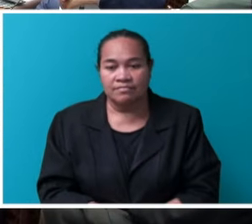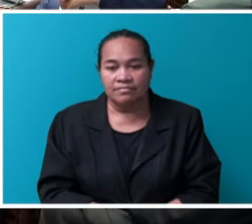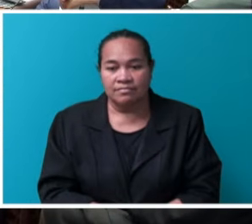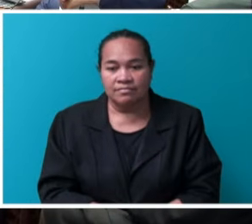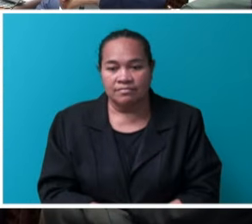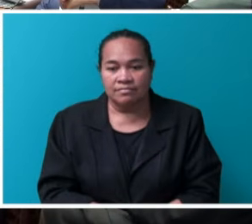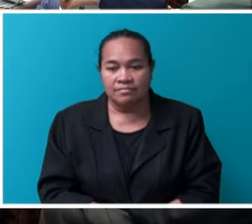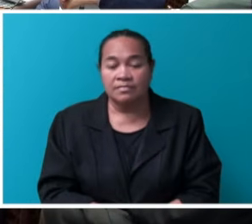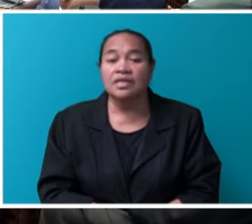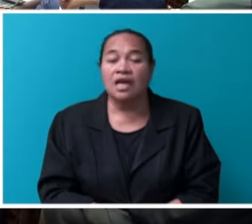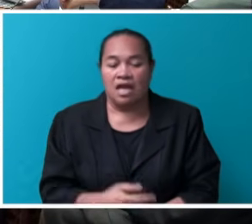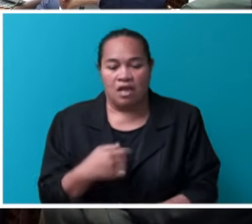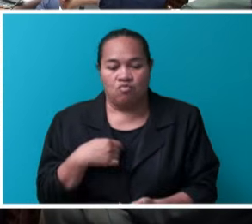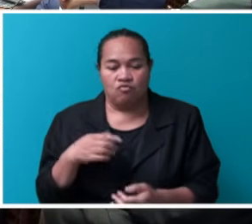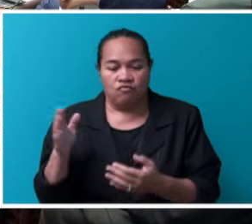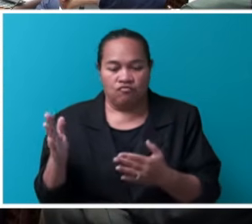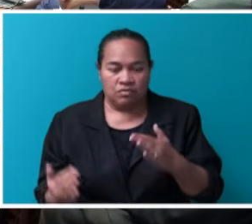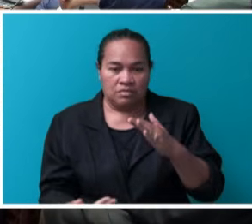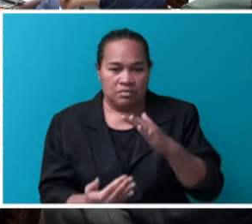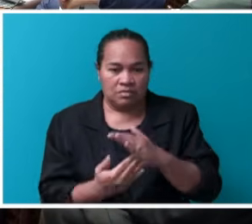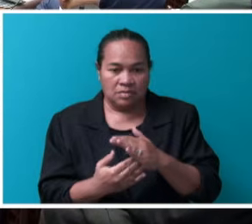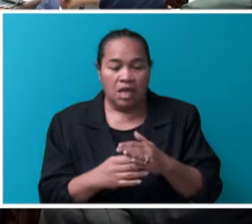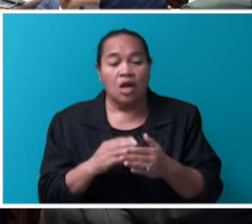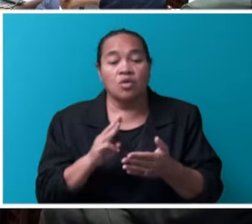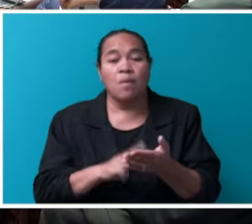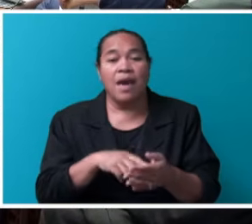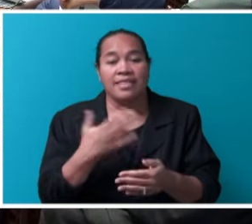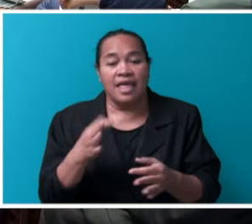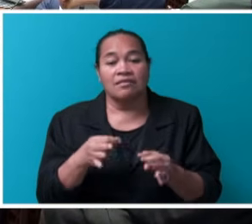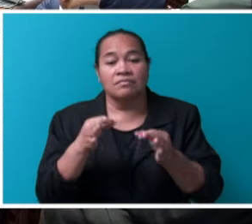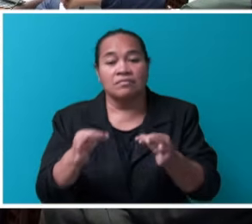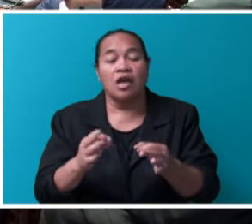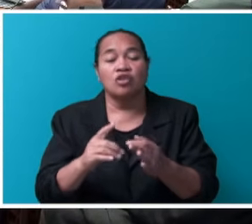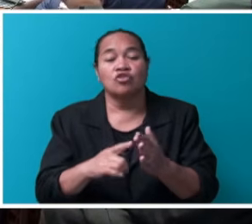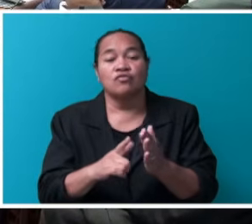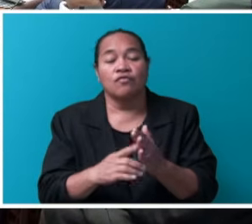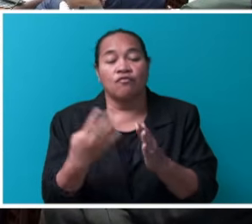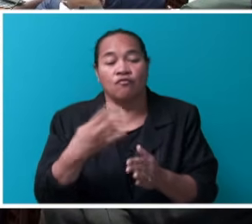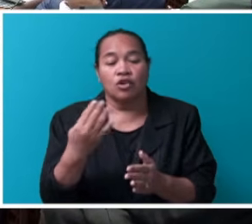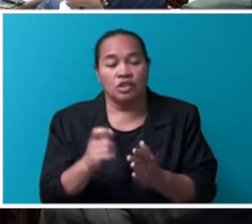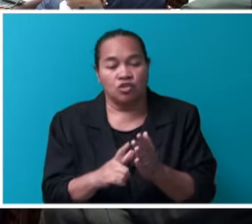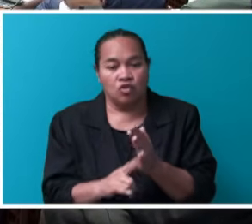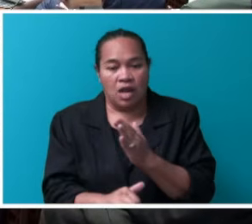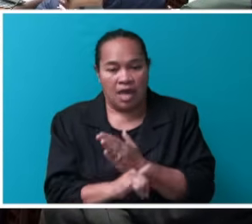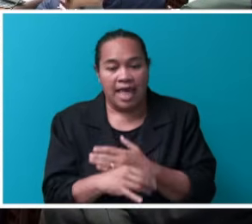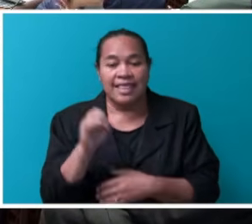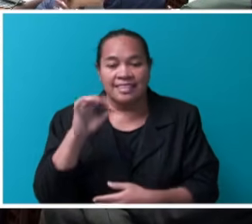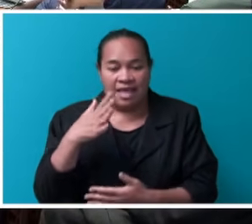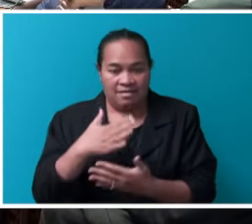Mr. Speaker, I move that Parliament adjourns until Monday, 14 July 2025 at 10:30 a.m.